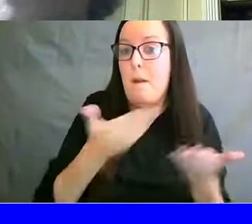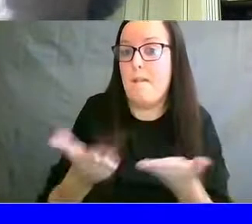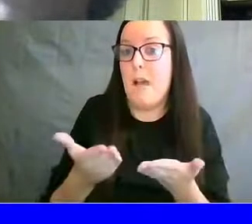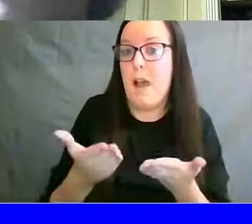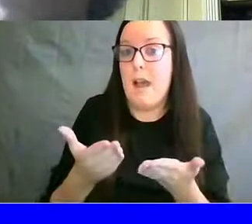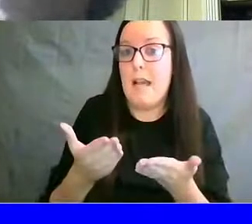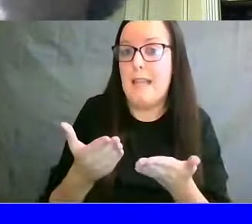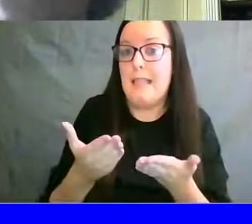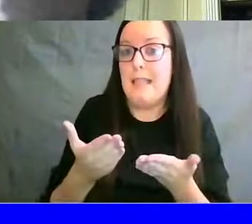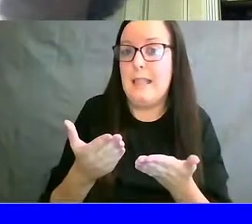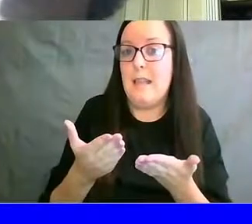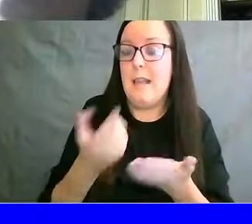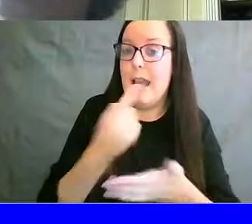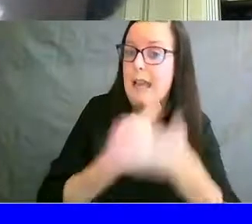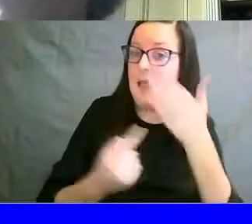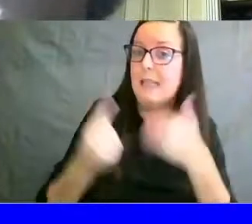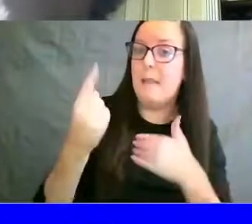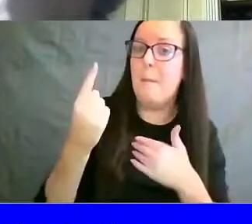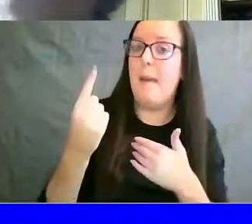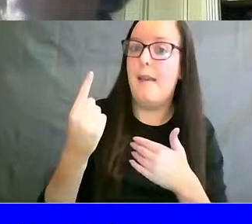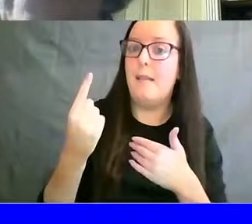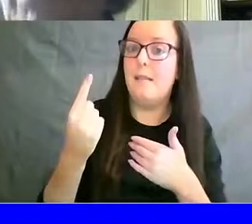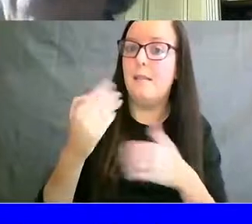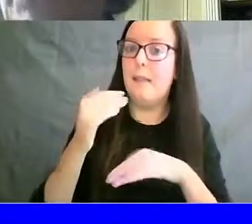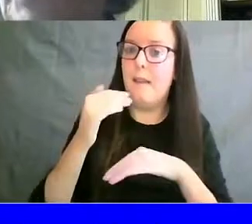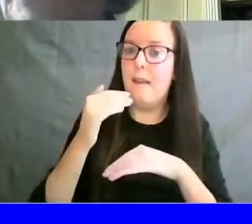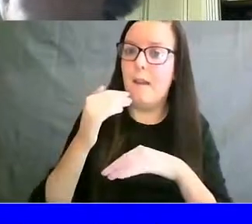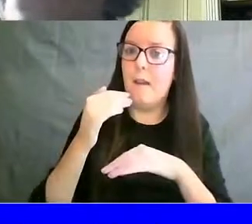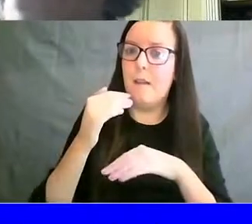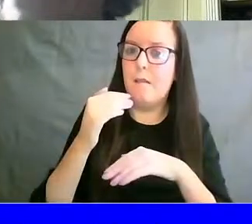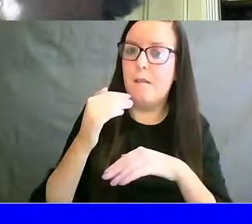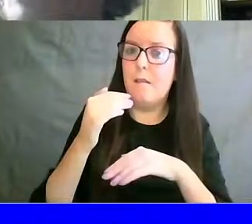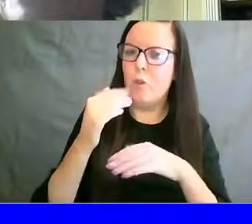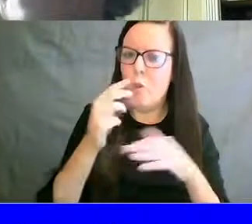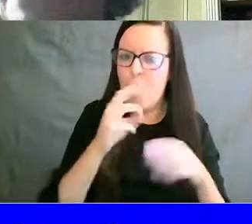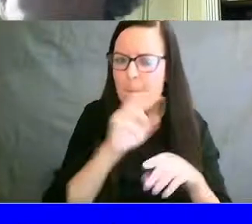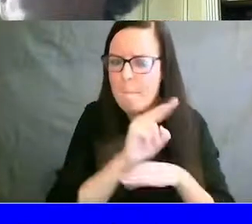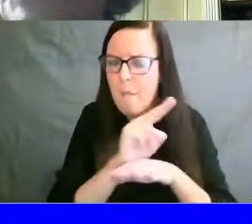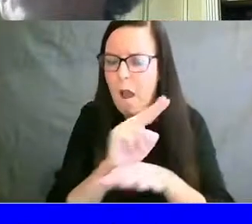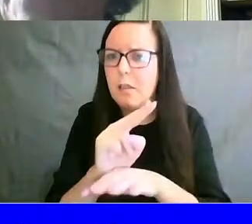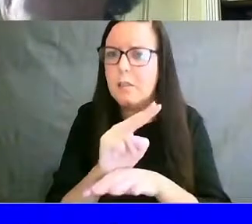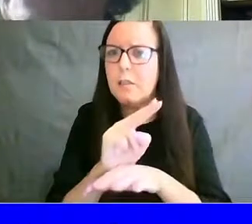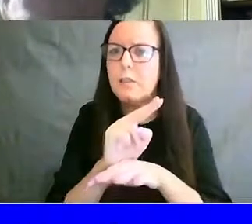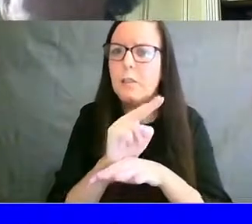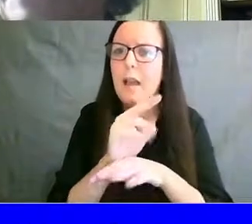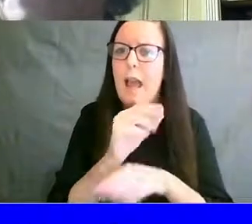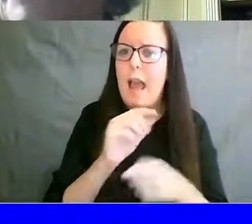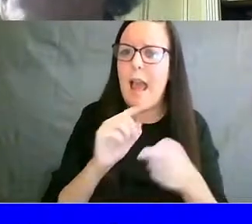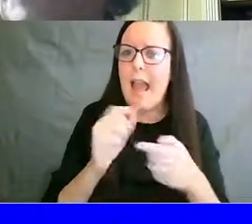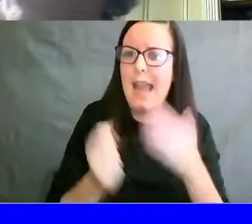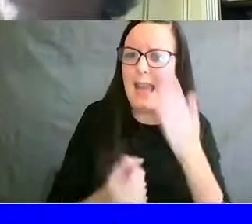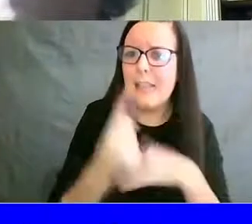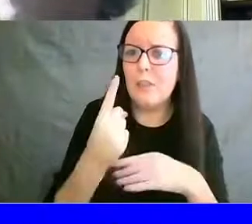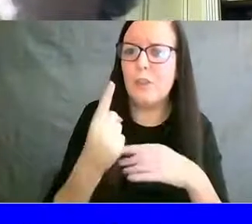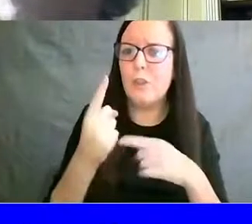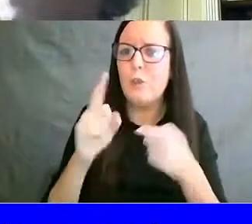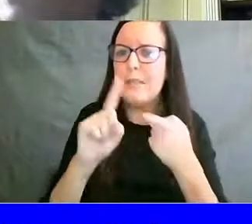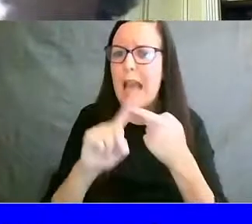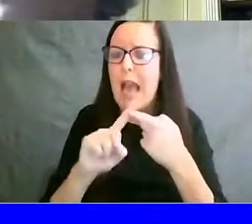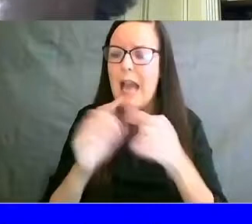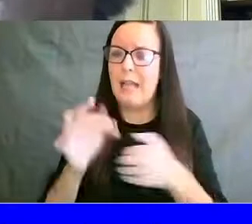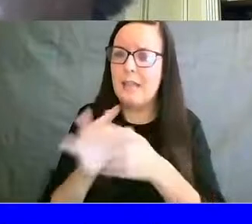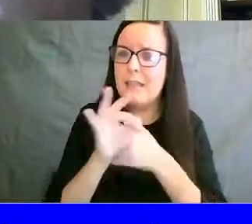independent safeguarding authority to effectively monitor the issues and safeguarding. So